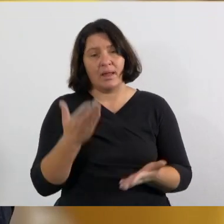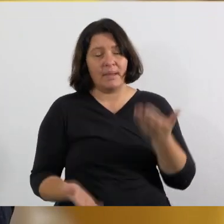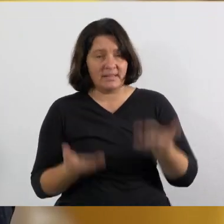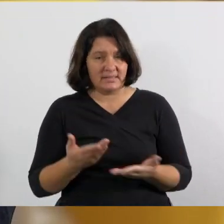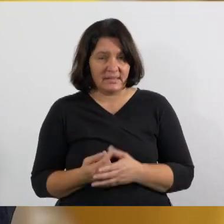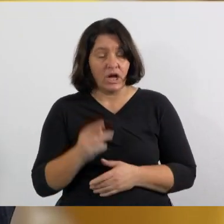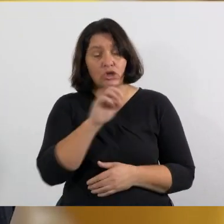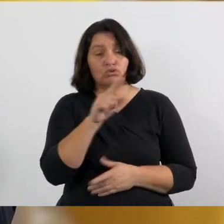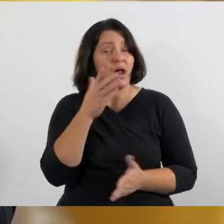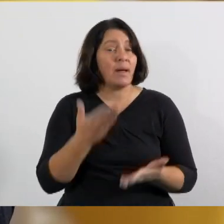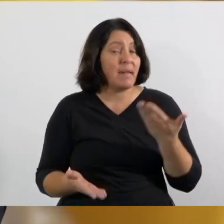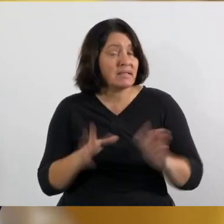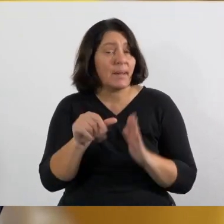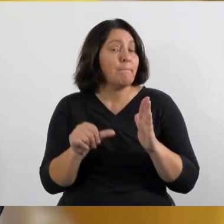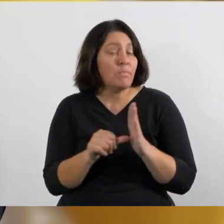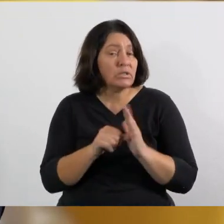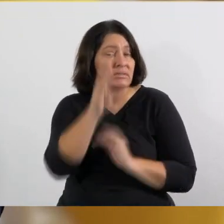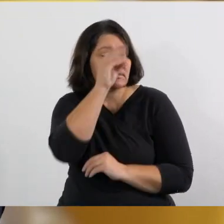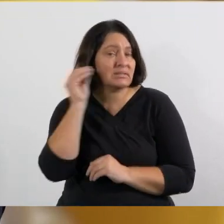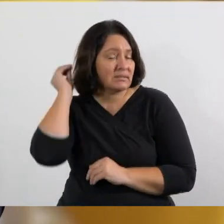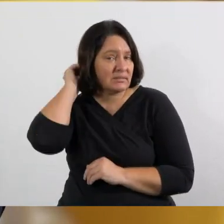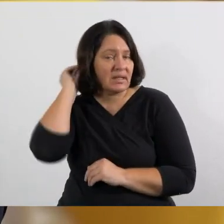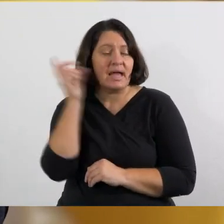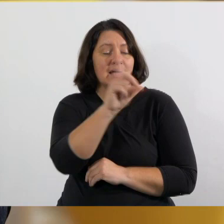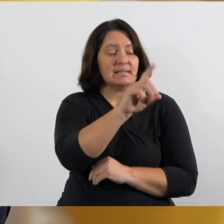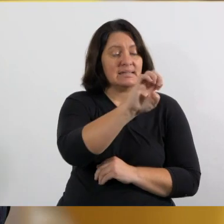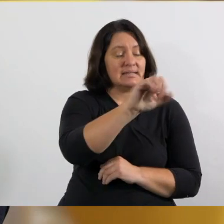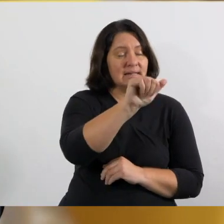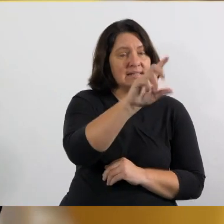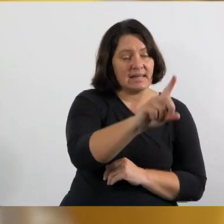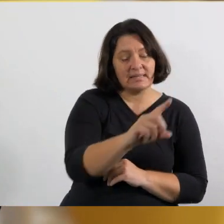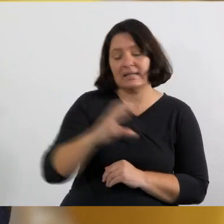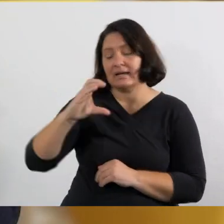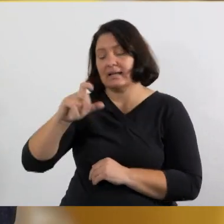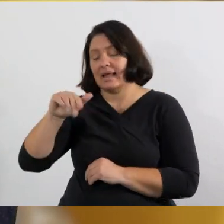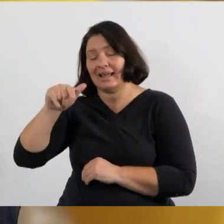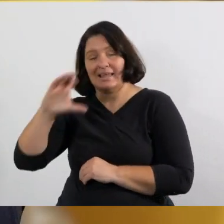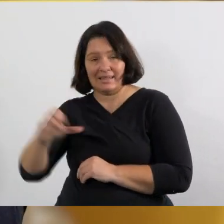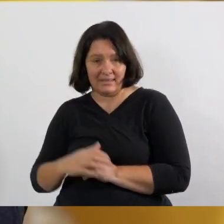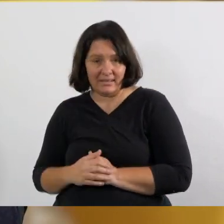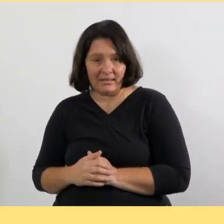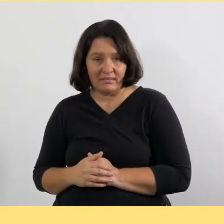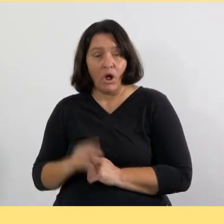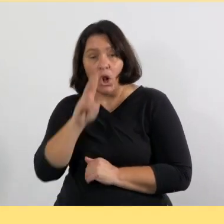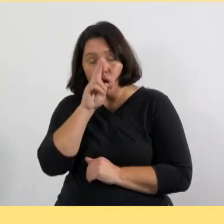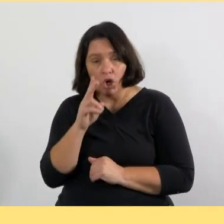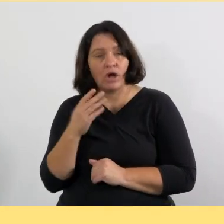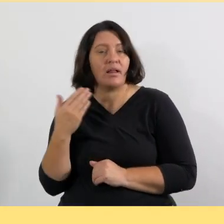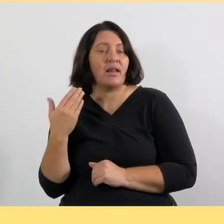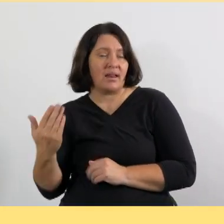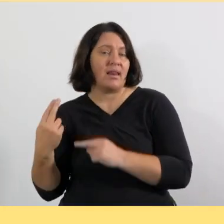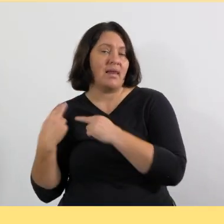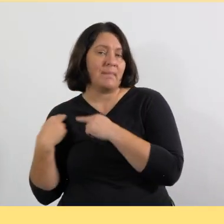balance. And in the trial balance, it is very important that you remember the dead click. In this case, we're going to look